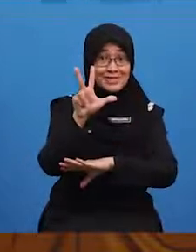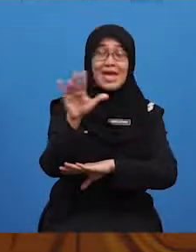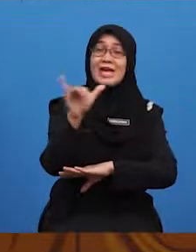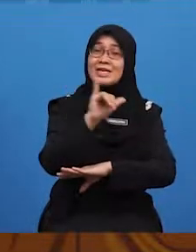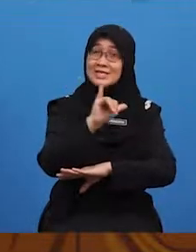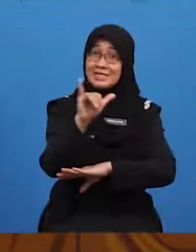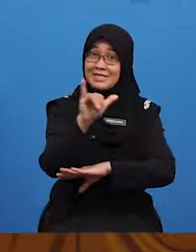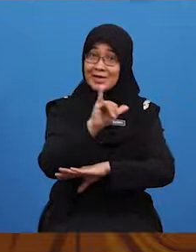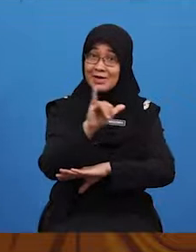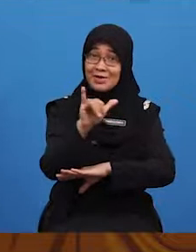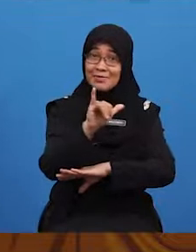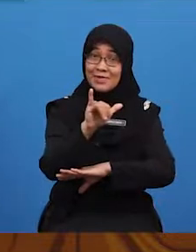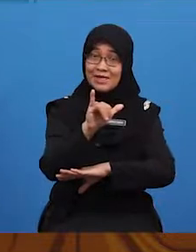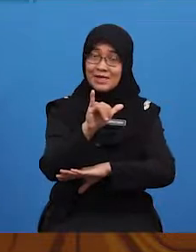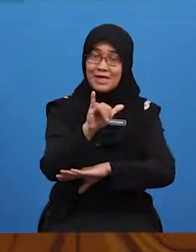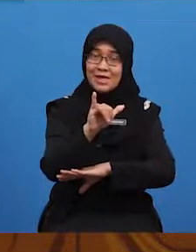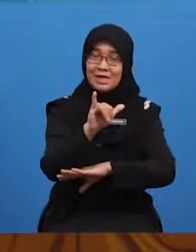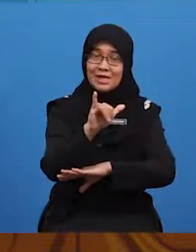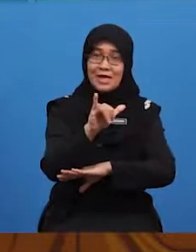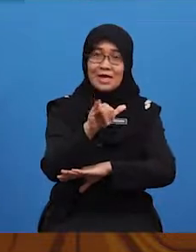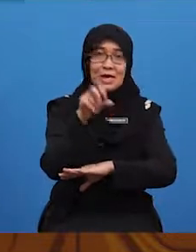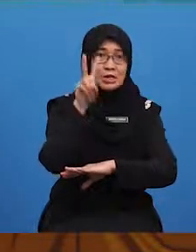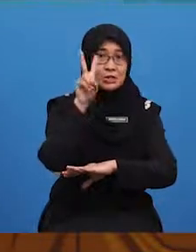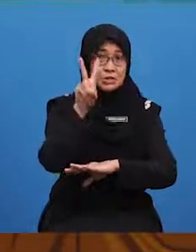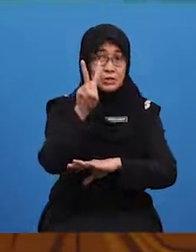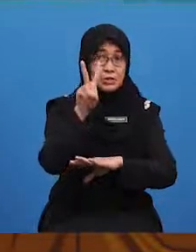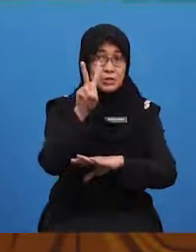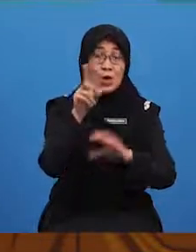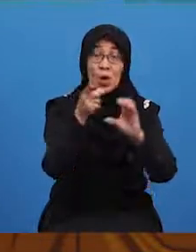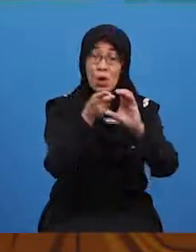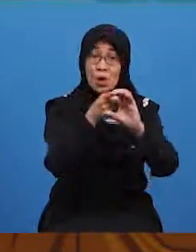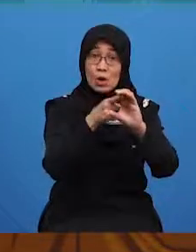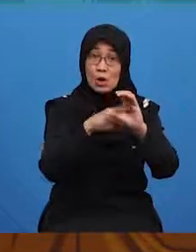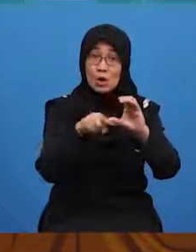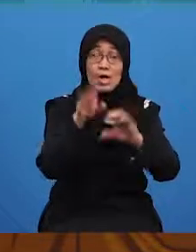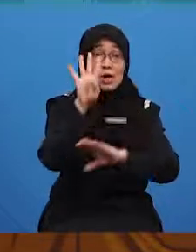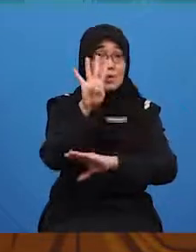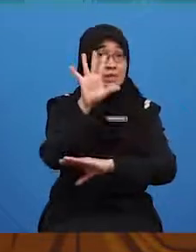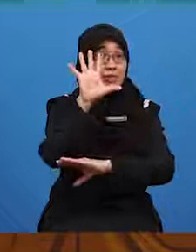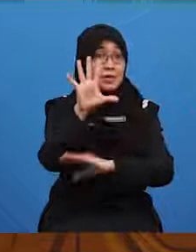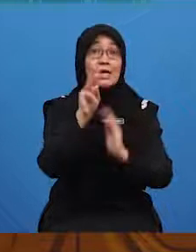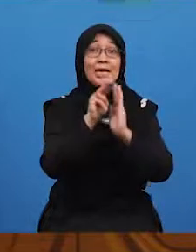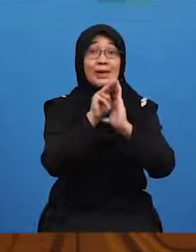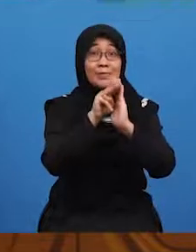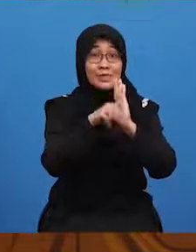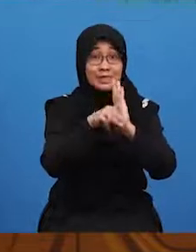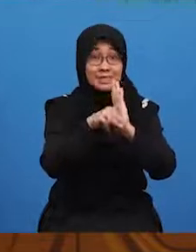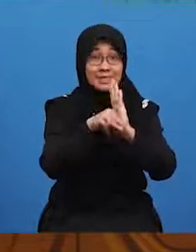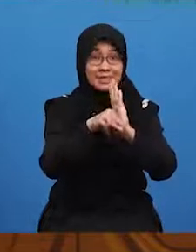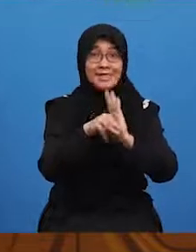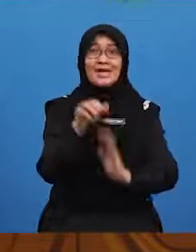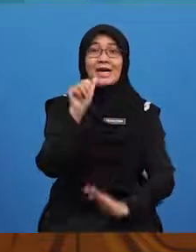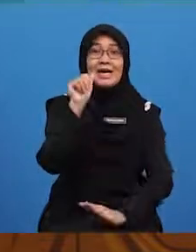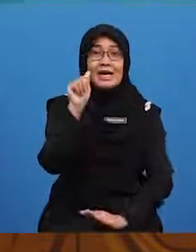quarter to 3. 2 o'clock and 45 minutes is also equal to